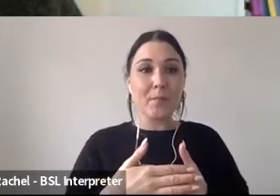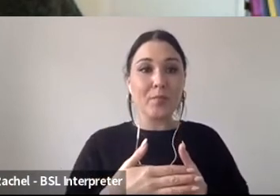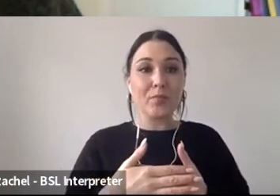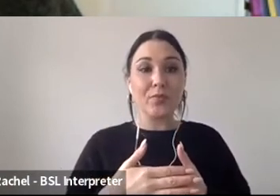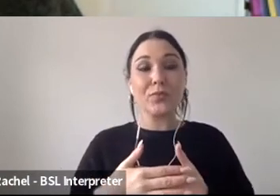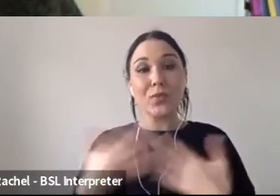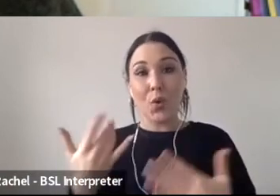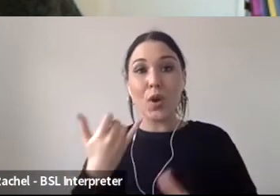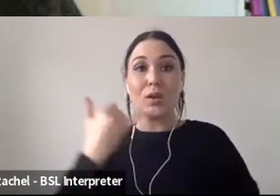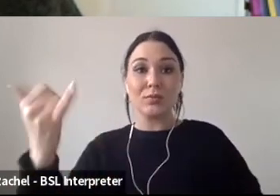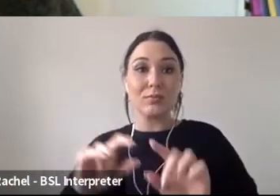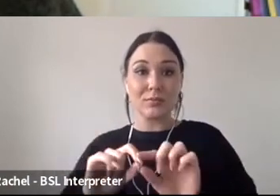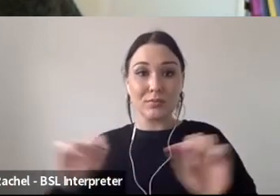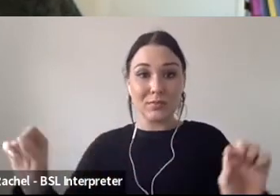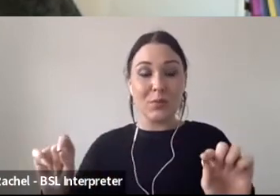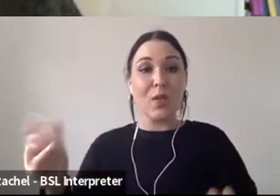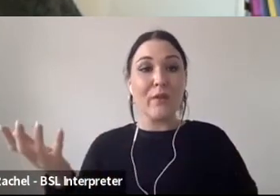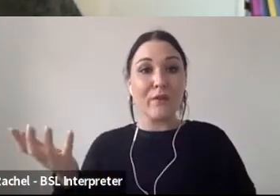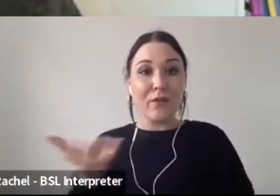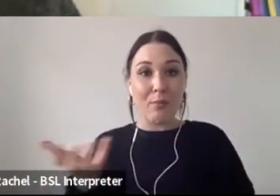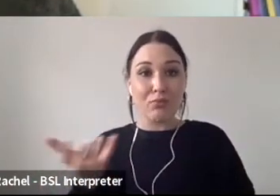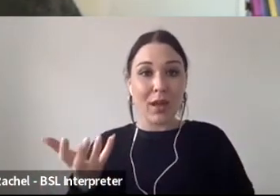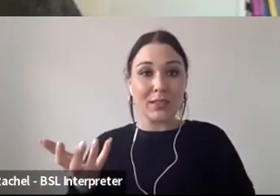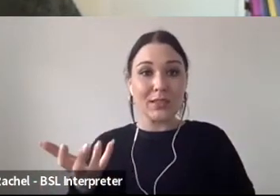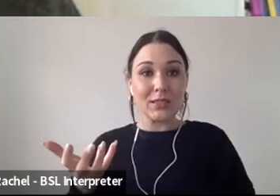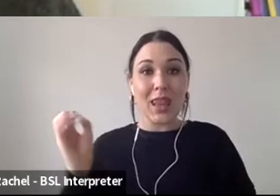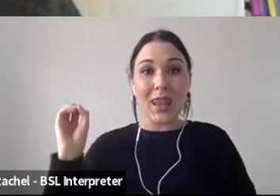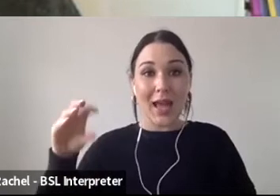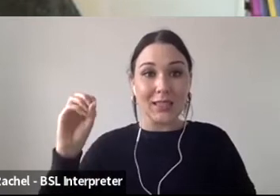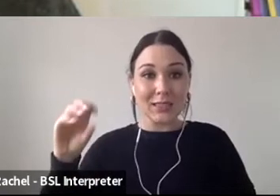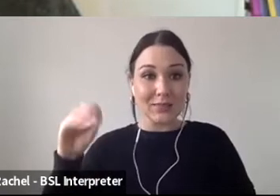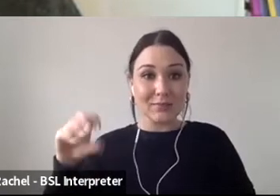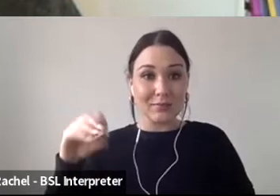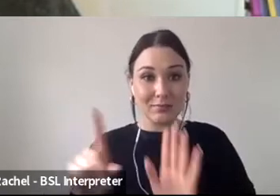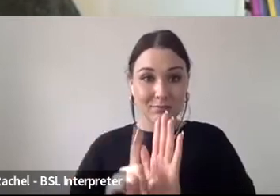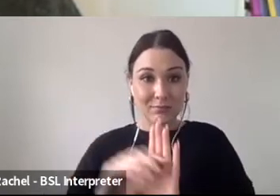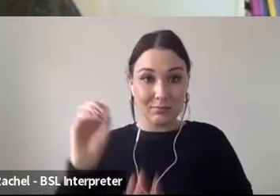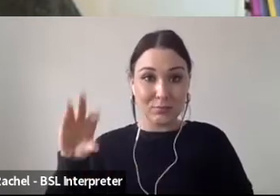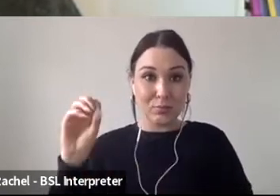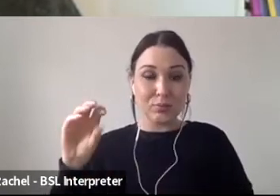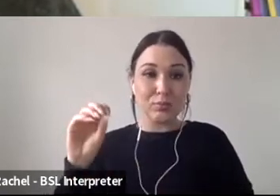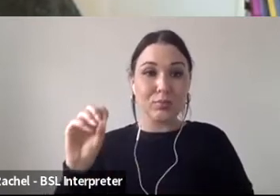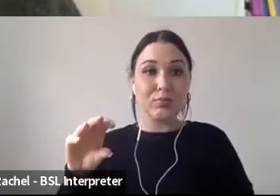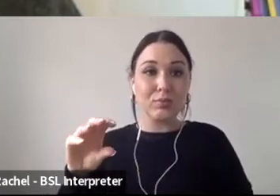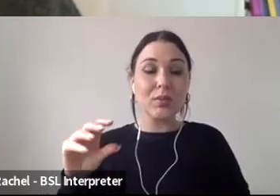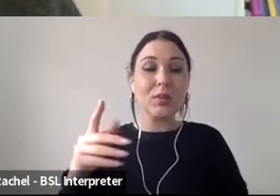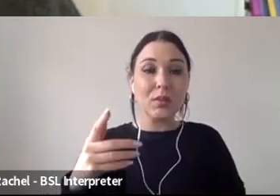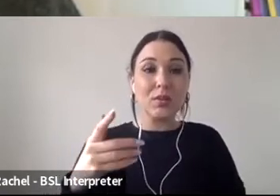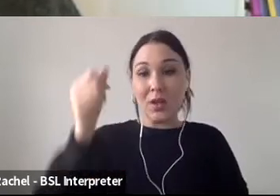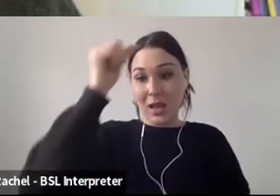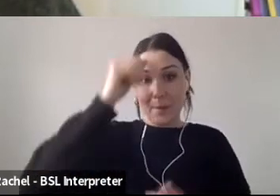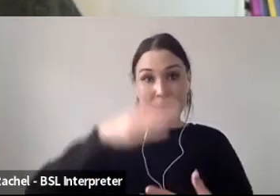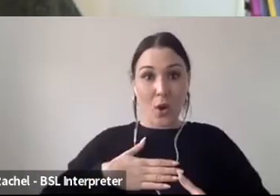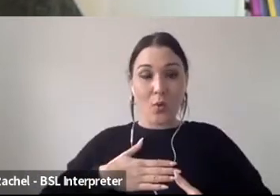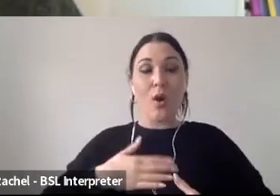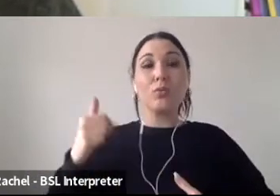landline, it will vibrate and a little light will show up telling me whether it's a phone or the